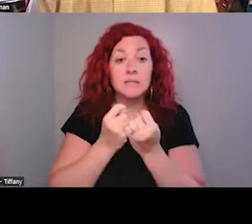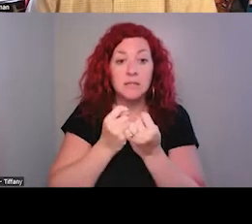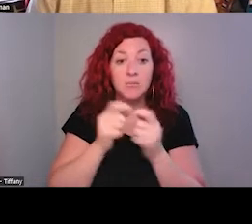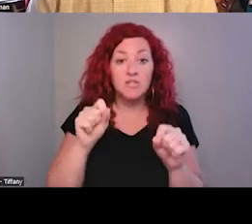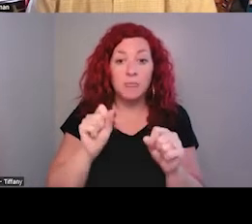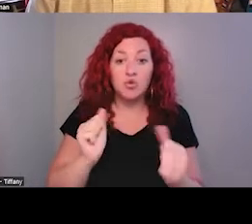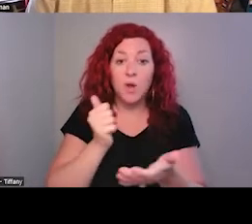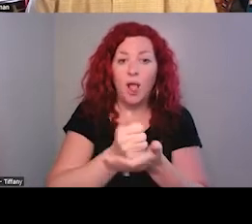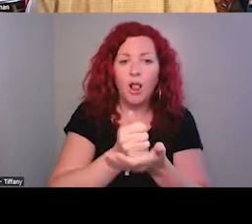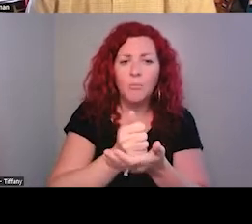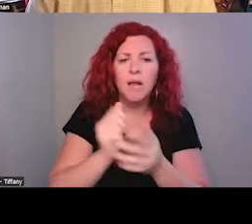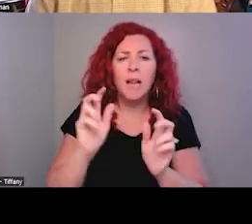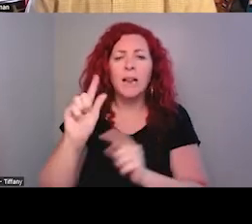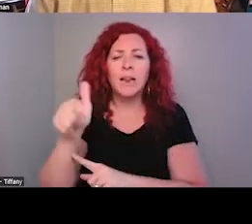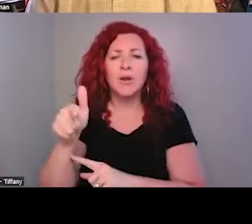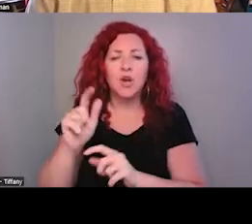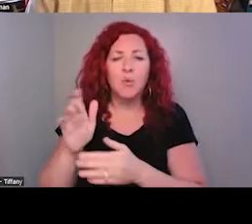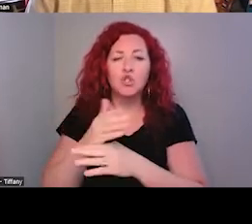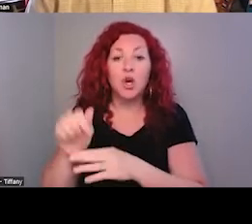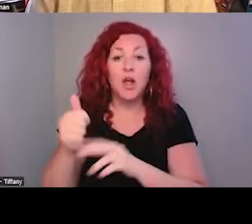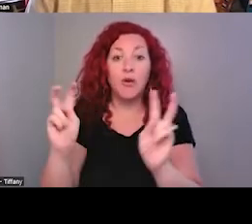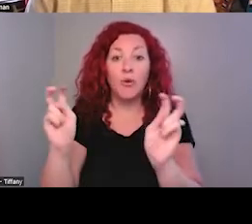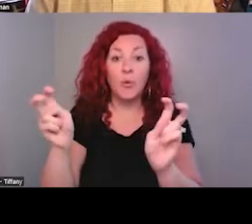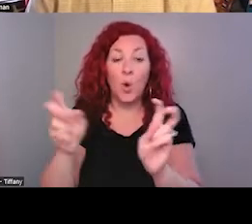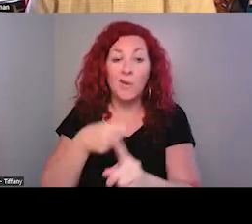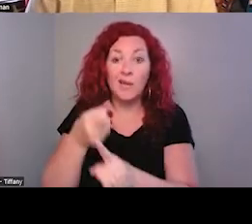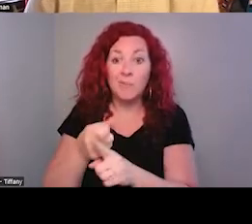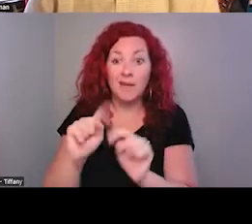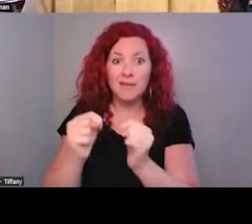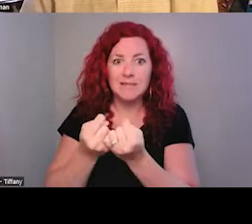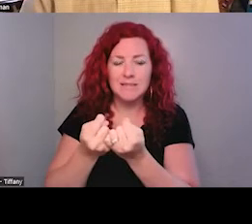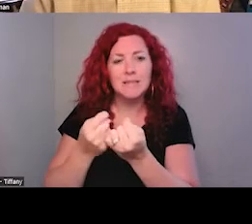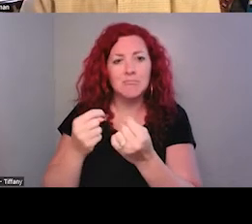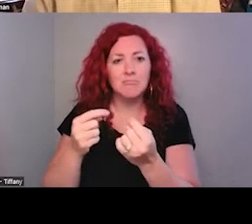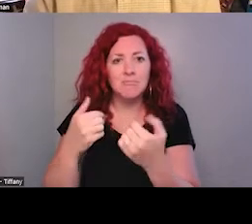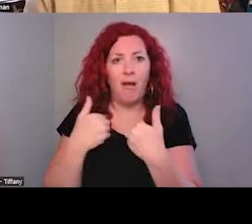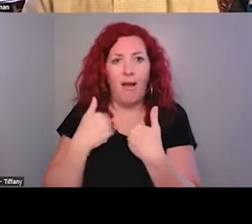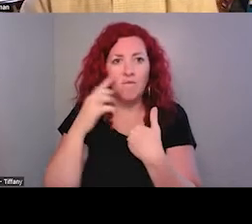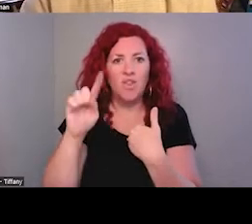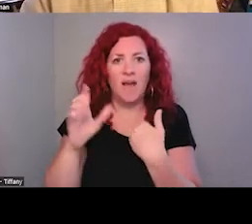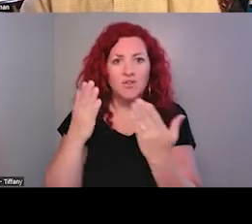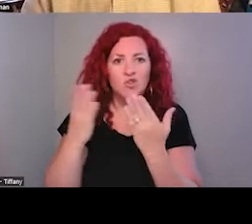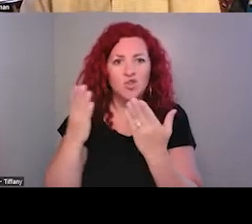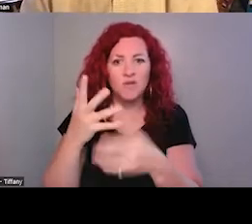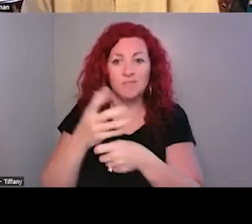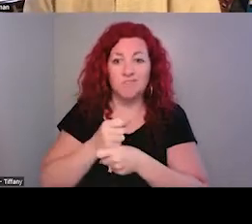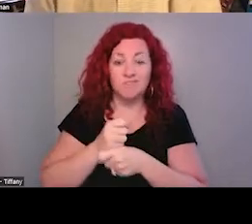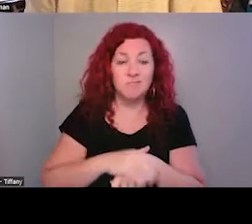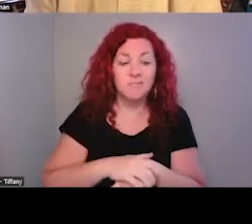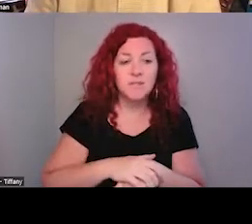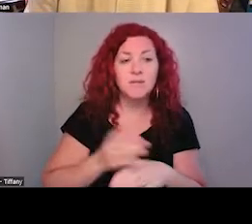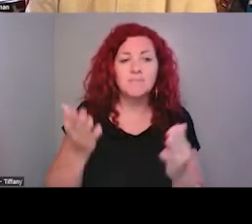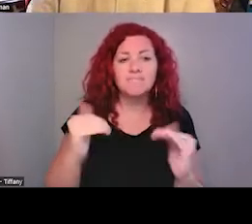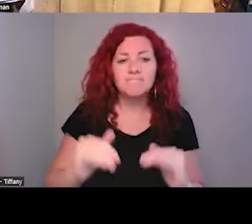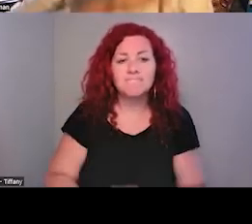later about the impact that the team had on one of these service recipients. On to the next slide.